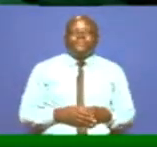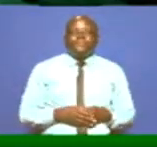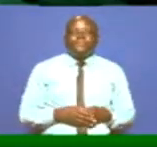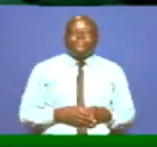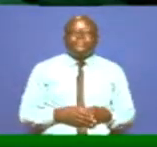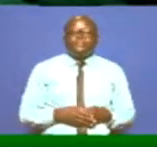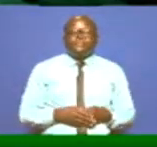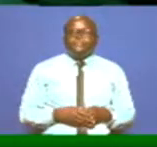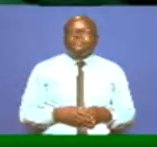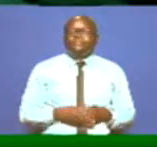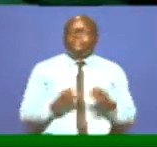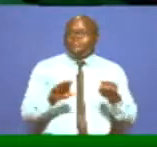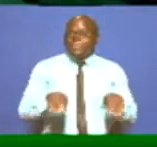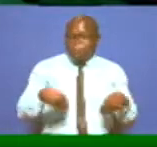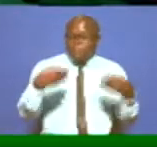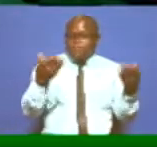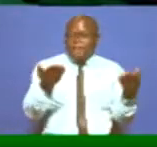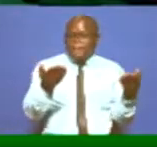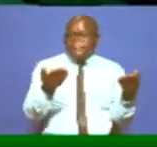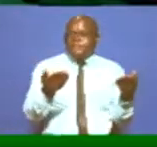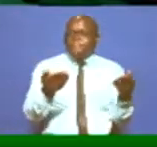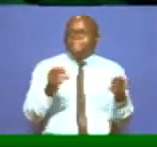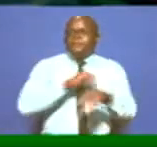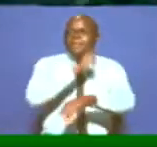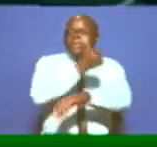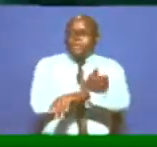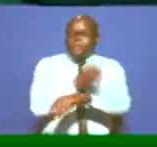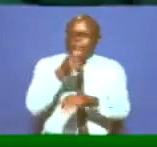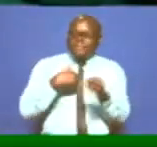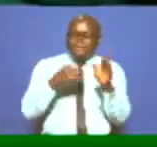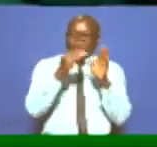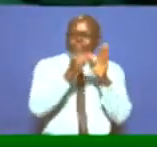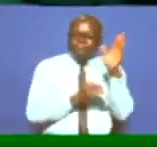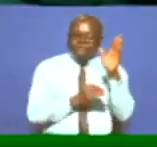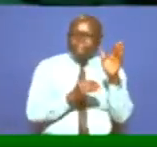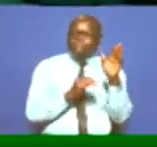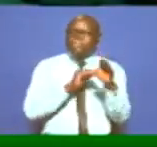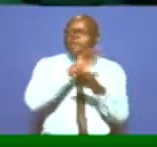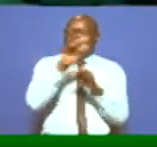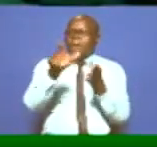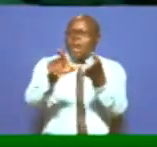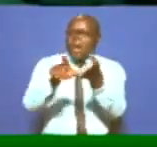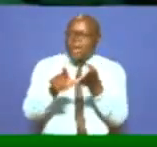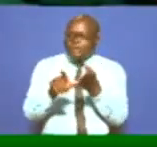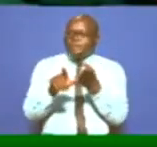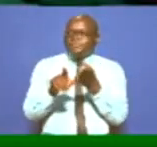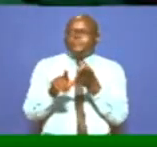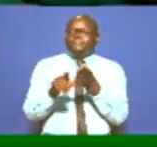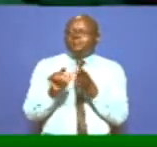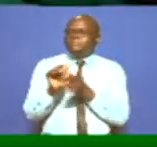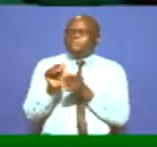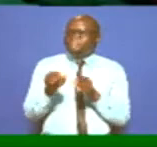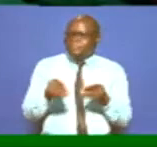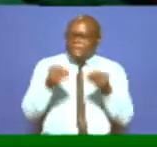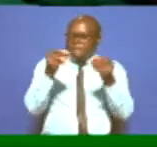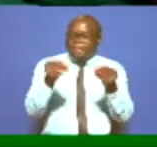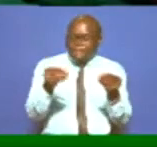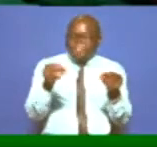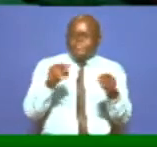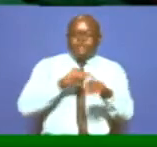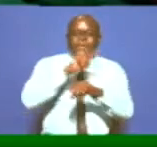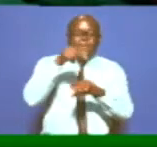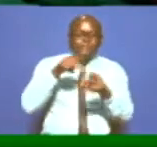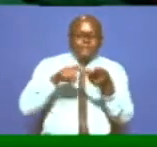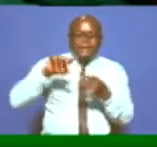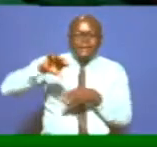The bill also provides that the authority will maintain a register of all loans advanced to the national as well as to